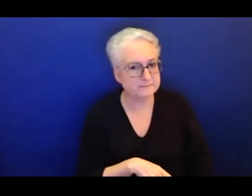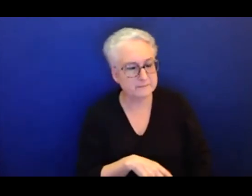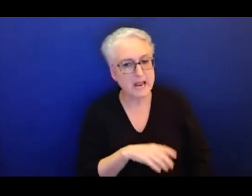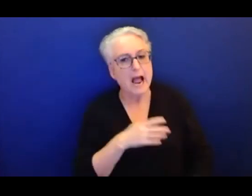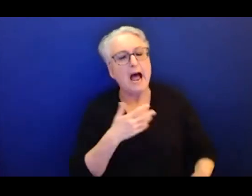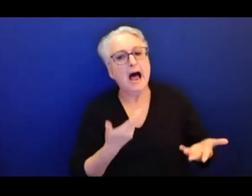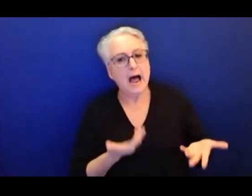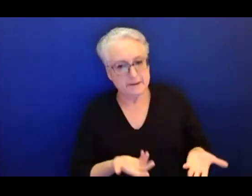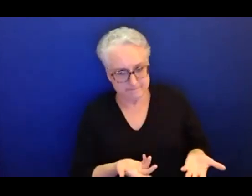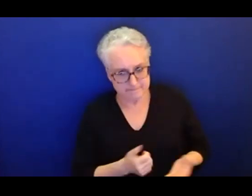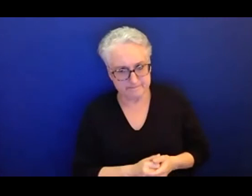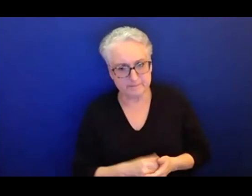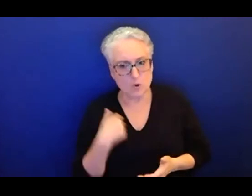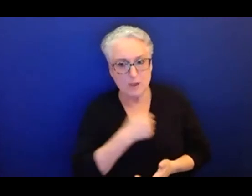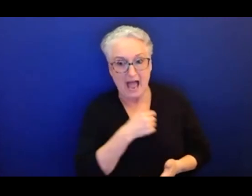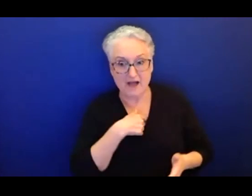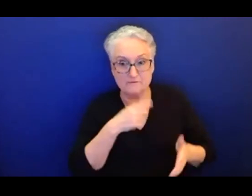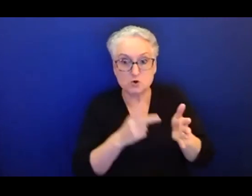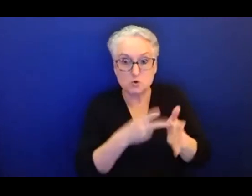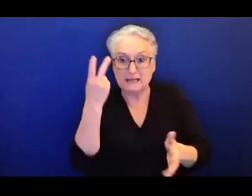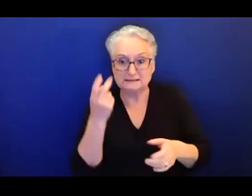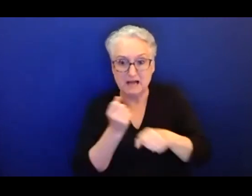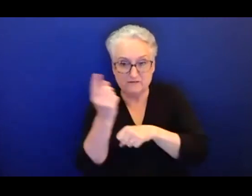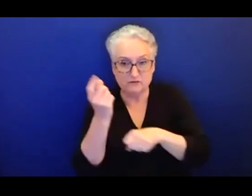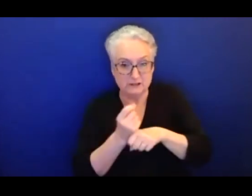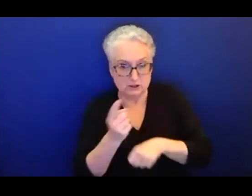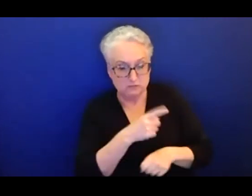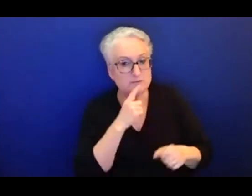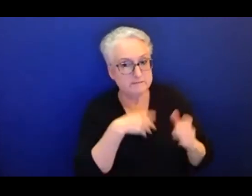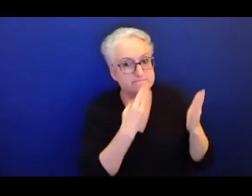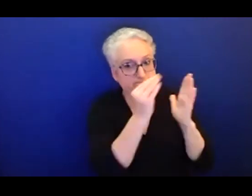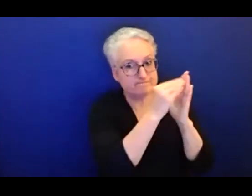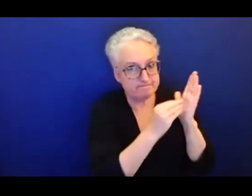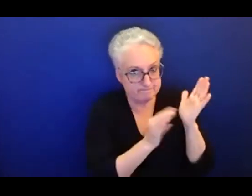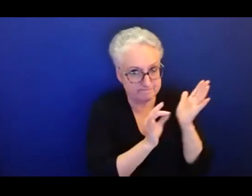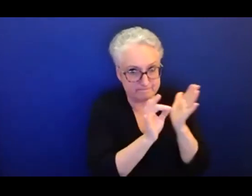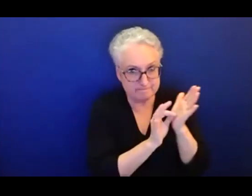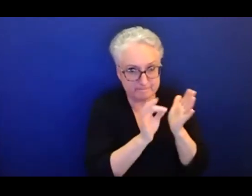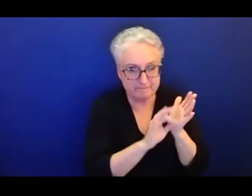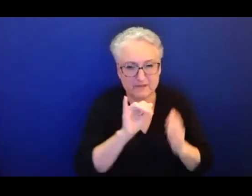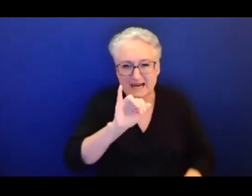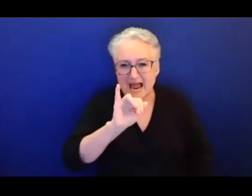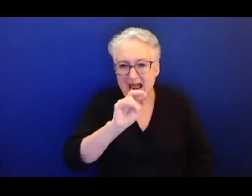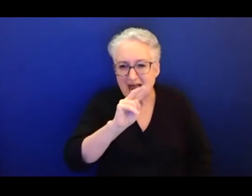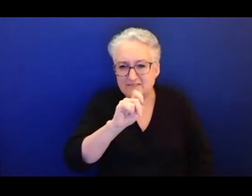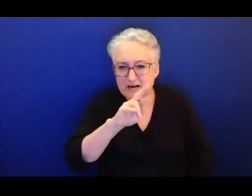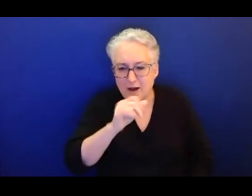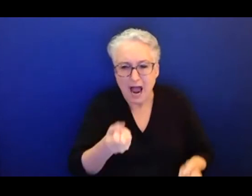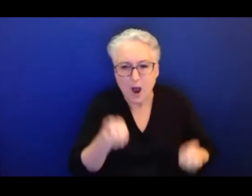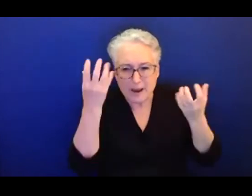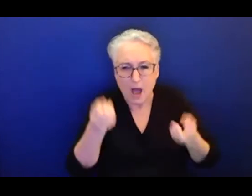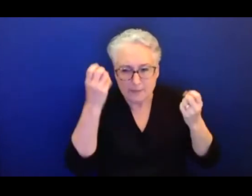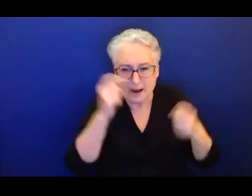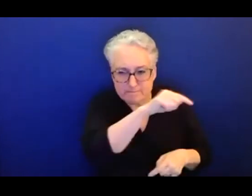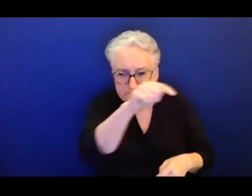do an inventory, a detailed inventory of all of our playgrounds, all of our apparatus, all of our courts as well. I forgot to